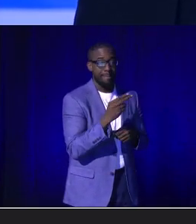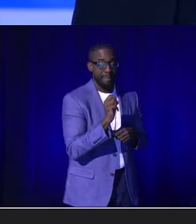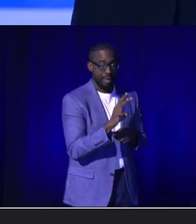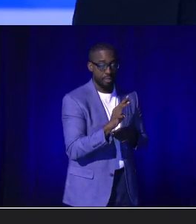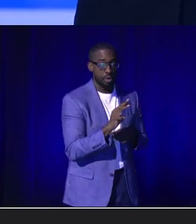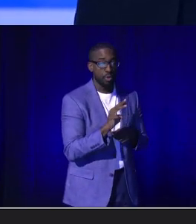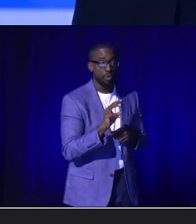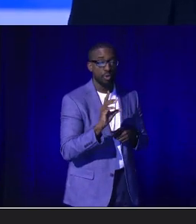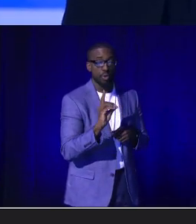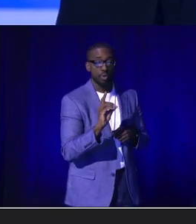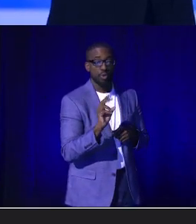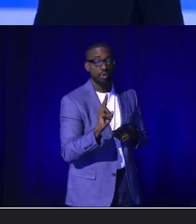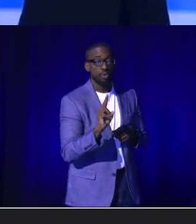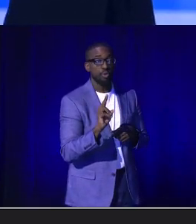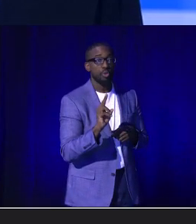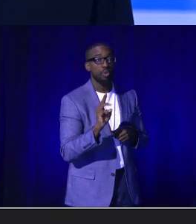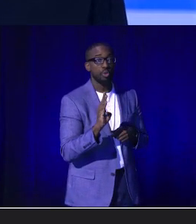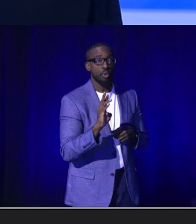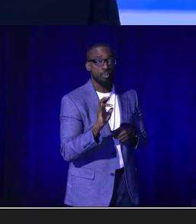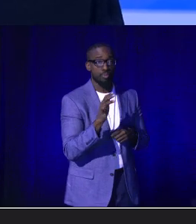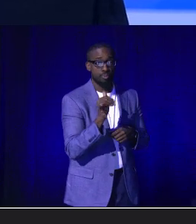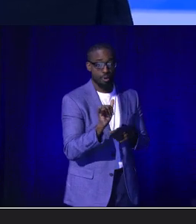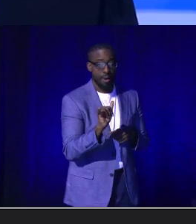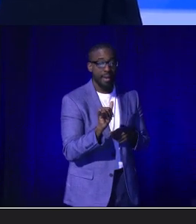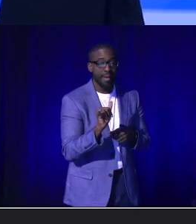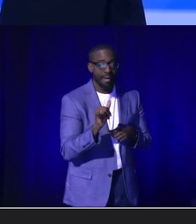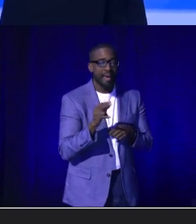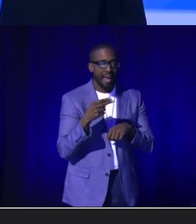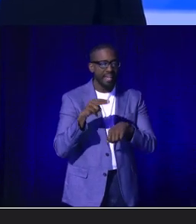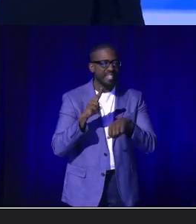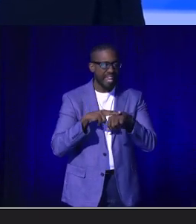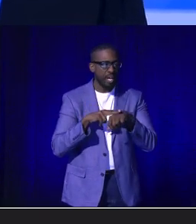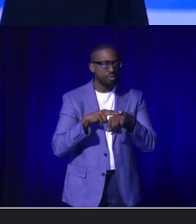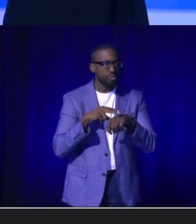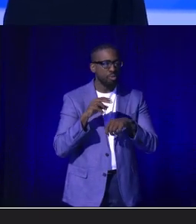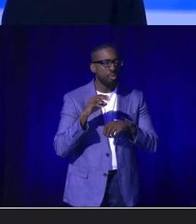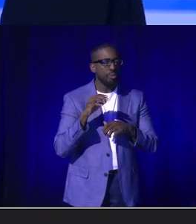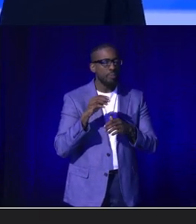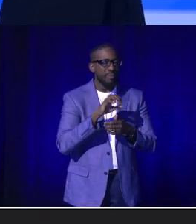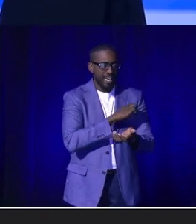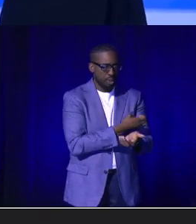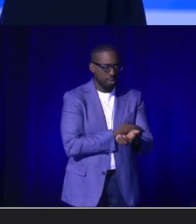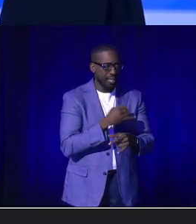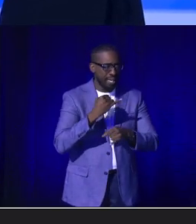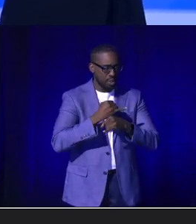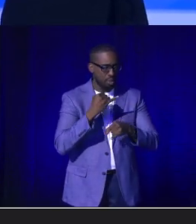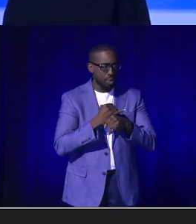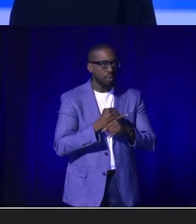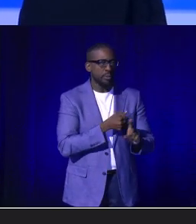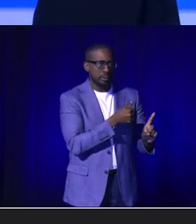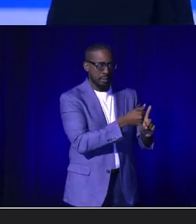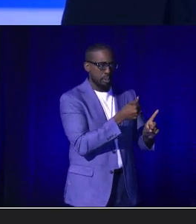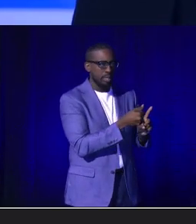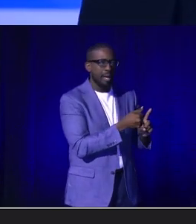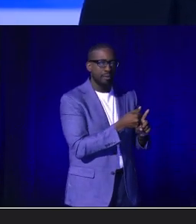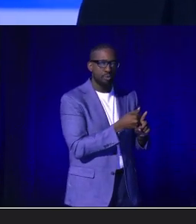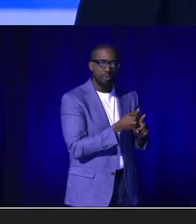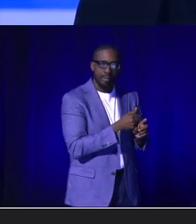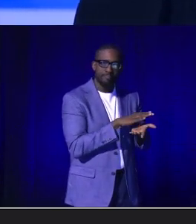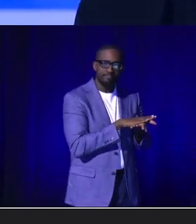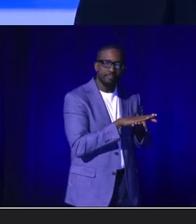Natural Energy Institute. And this gentleman does some really unique degradation analysis